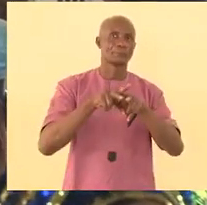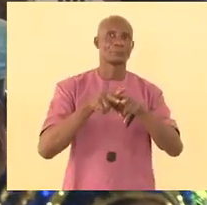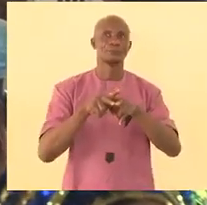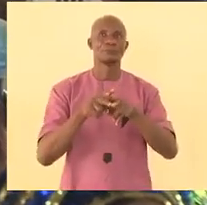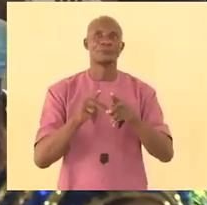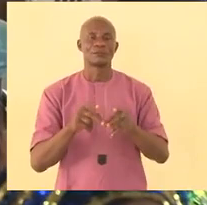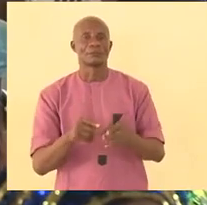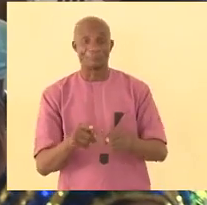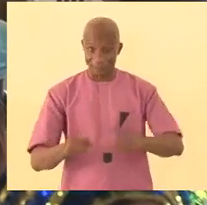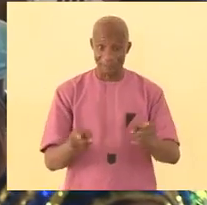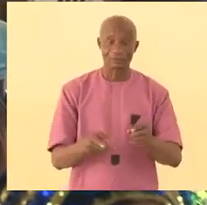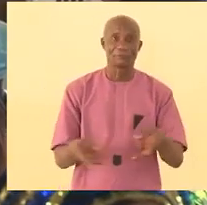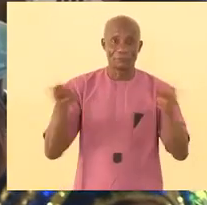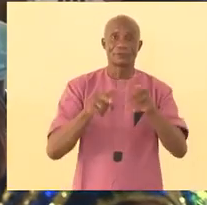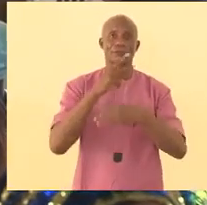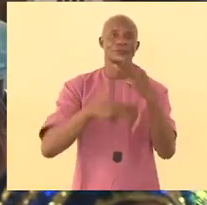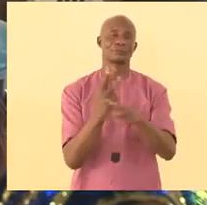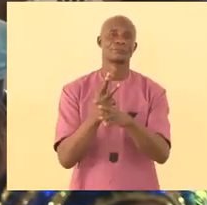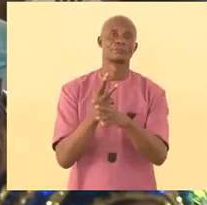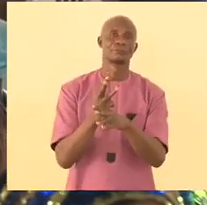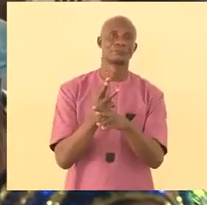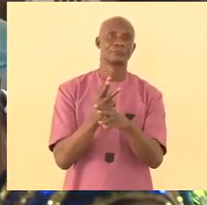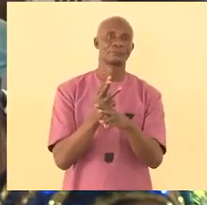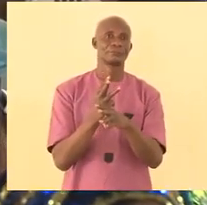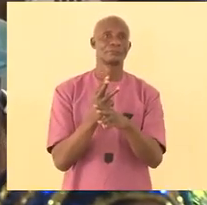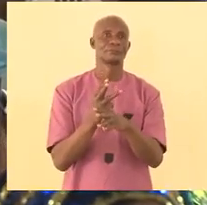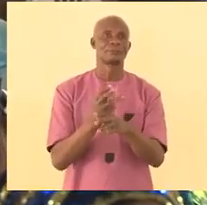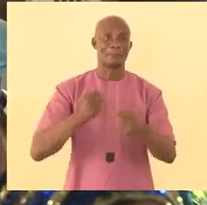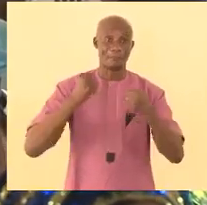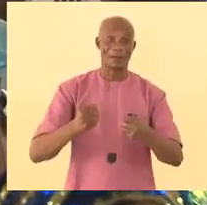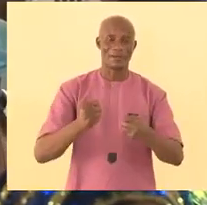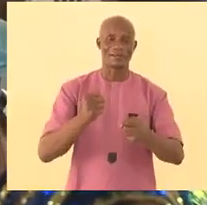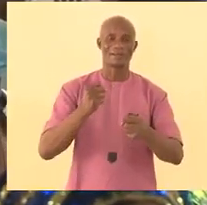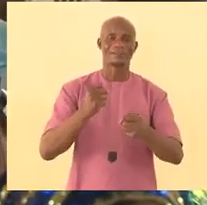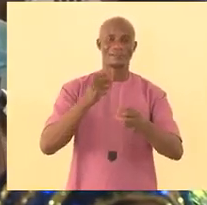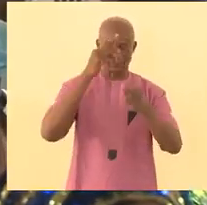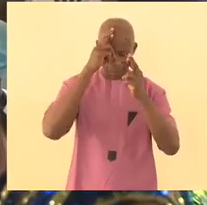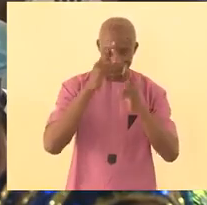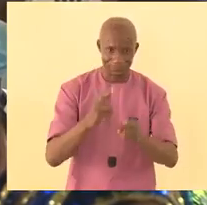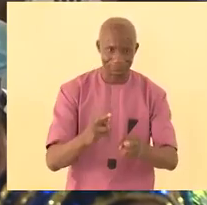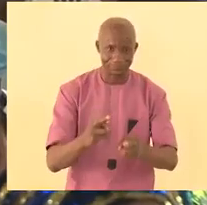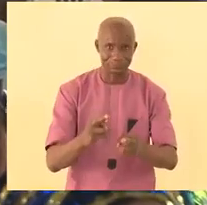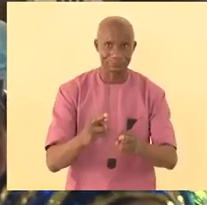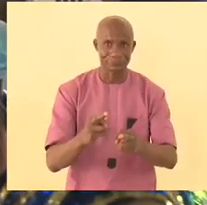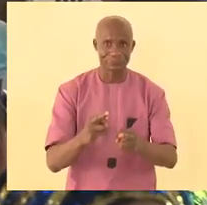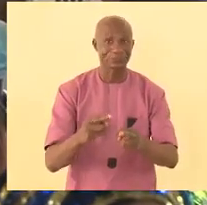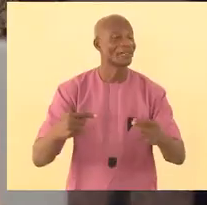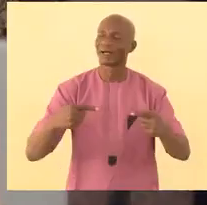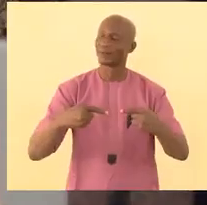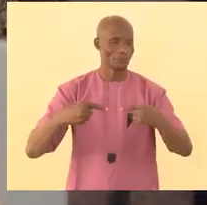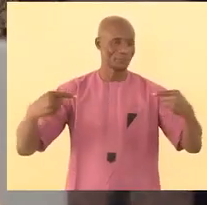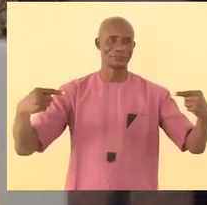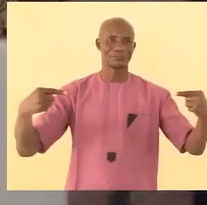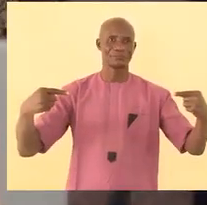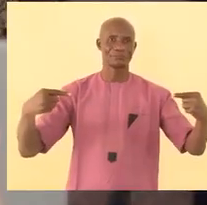of course, the values of the world, pride, prestige, power, we also almost diametrically opposed.